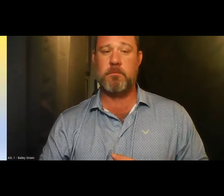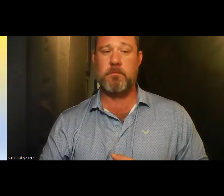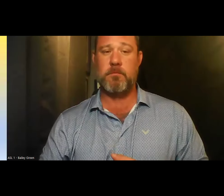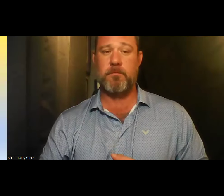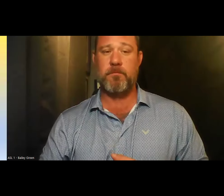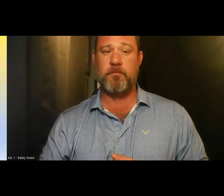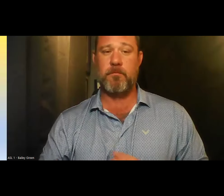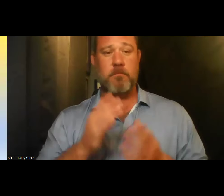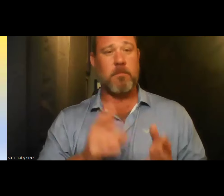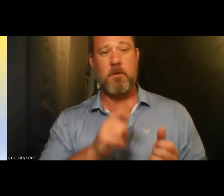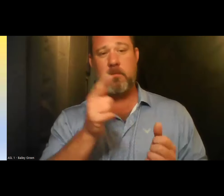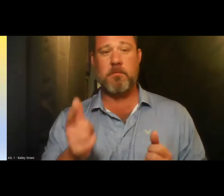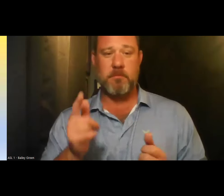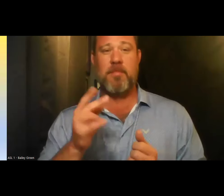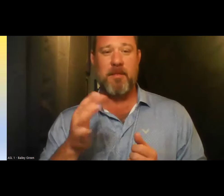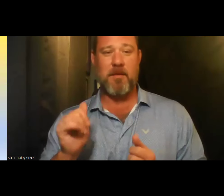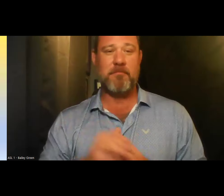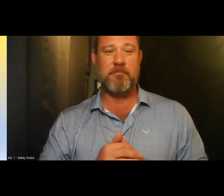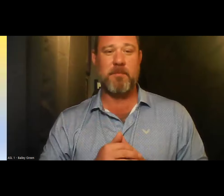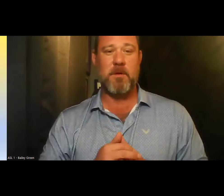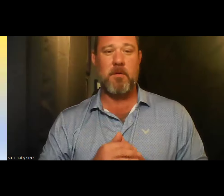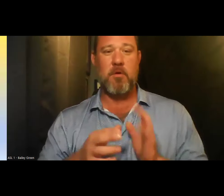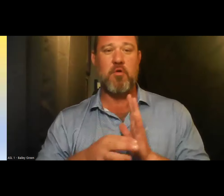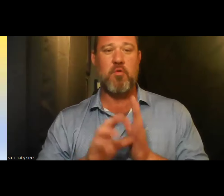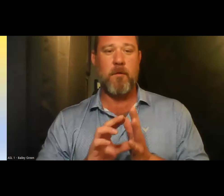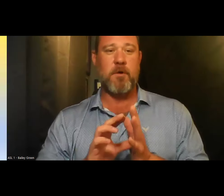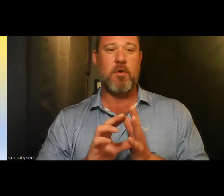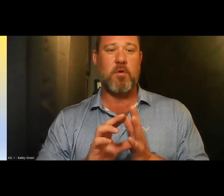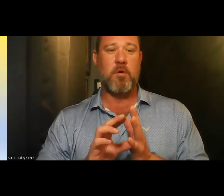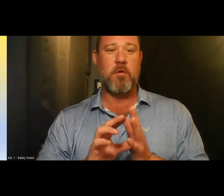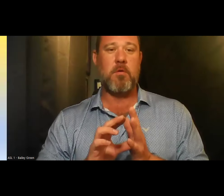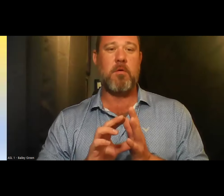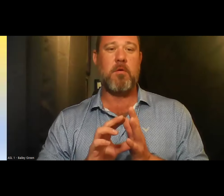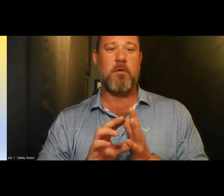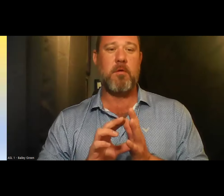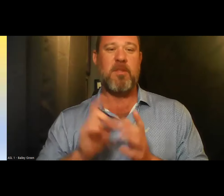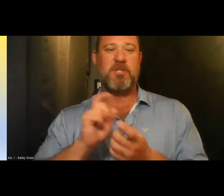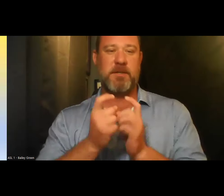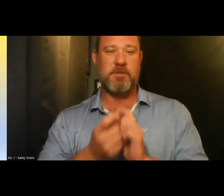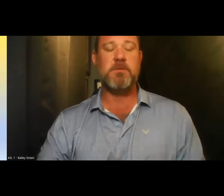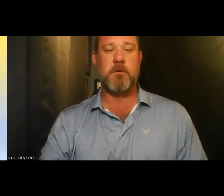And I will turn it back over to Thea to review the substantive changes.